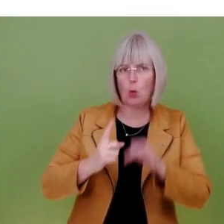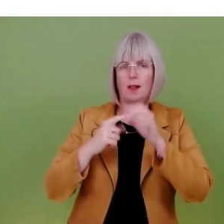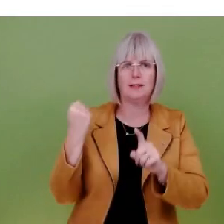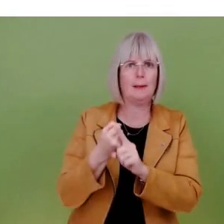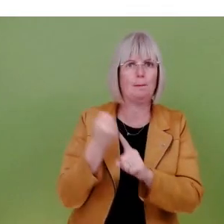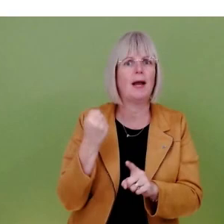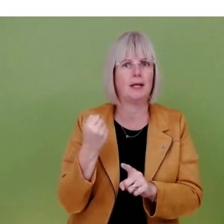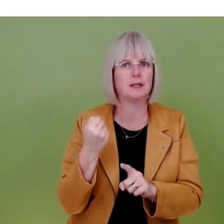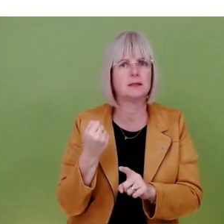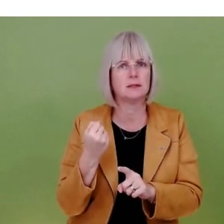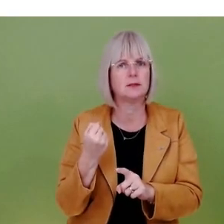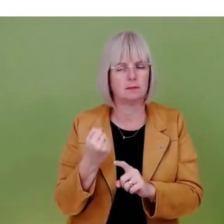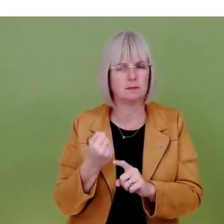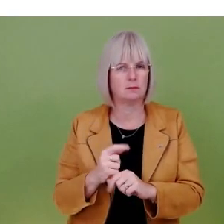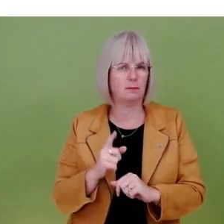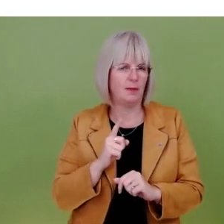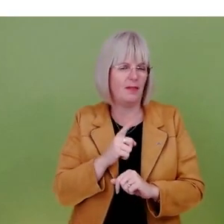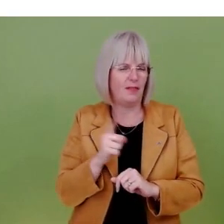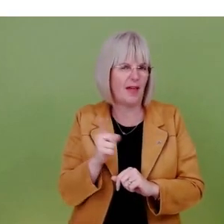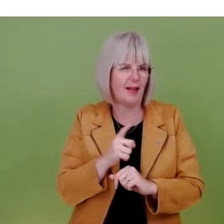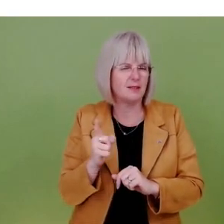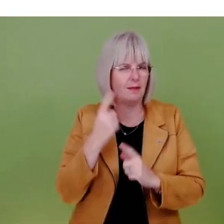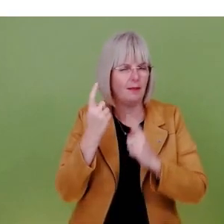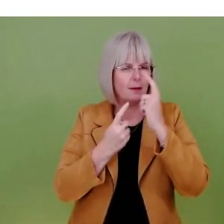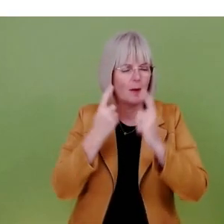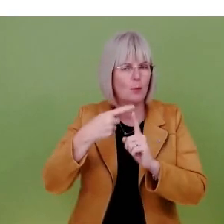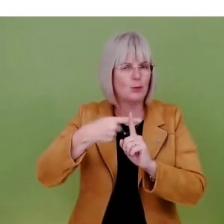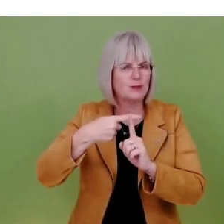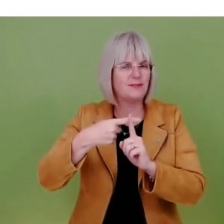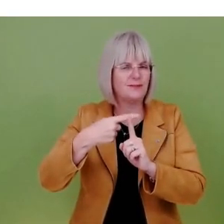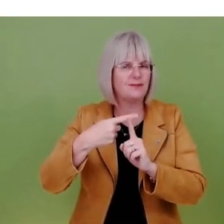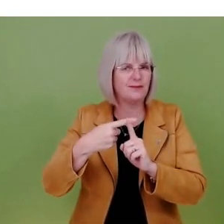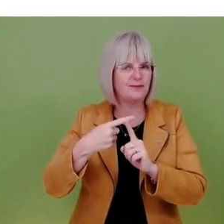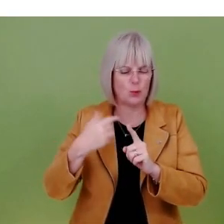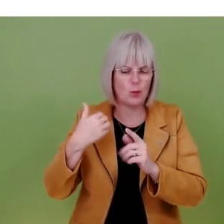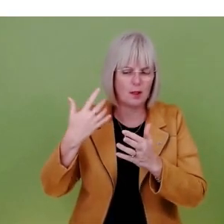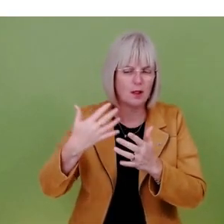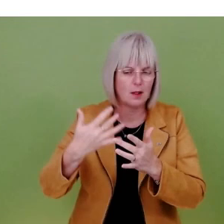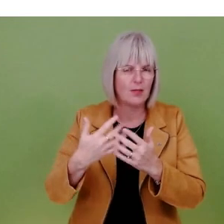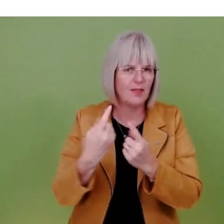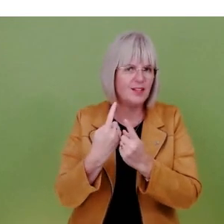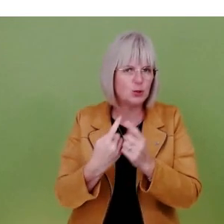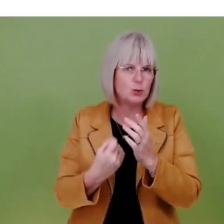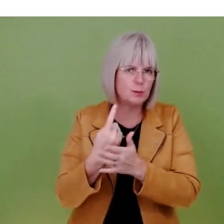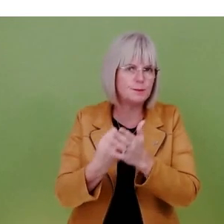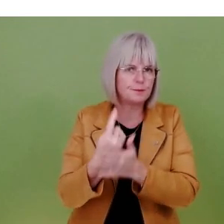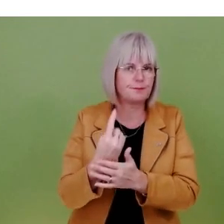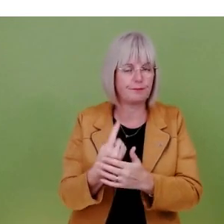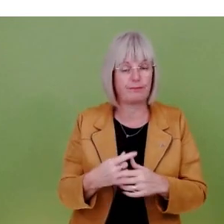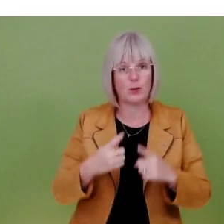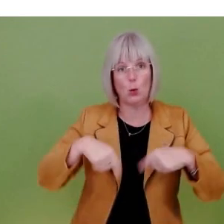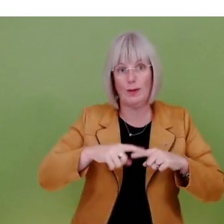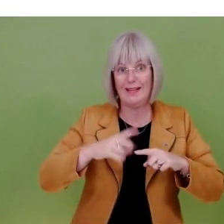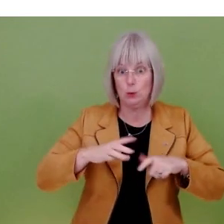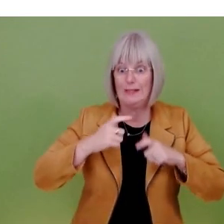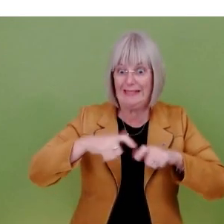of, positive note about where we're getting to with some of these issues and something for us all to keep working on. But it's